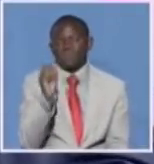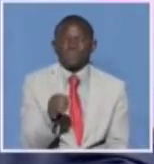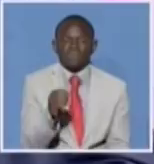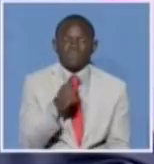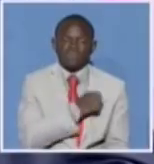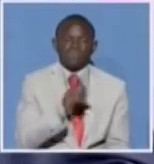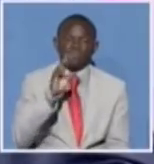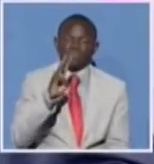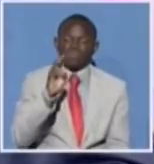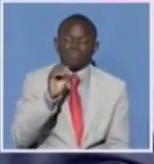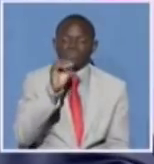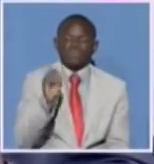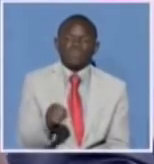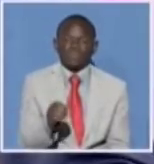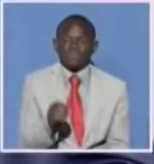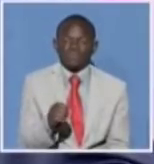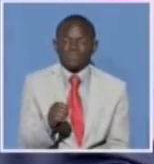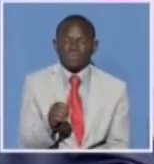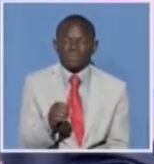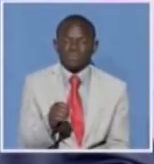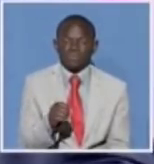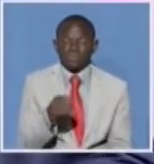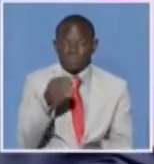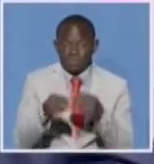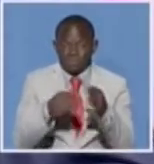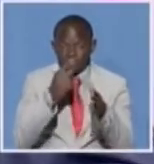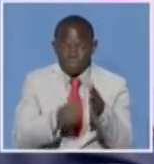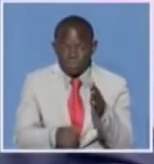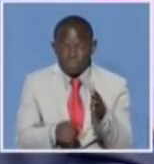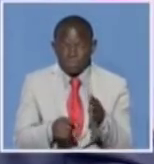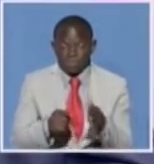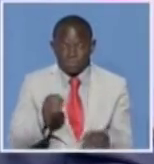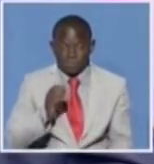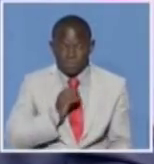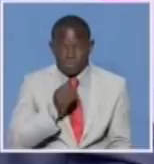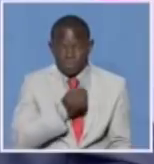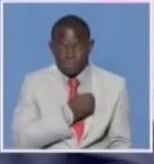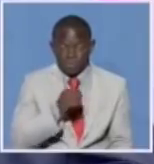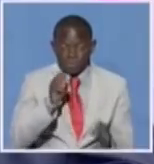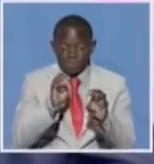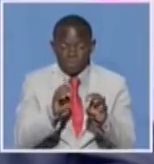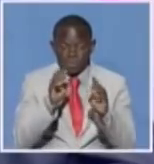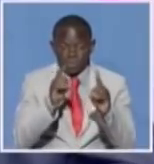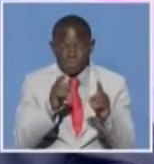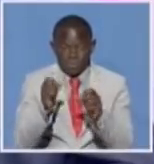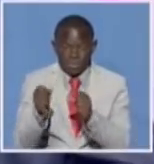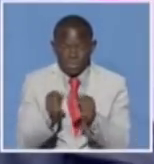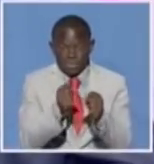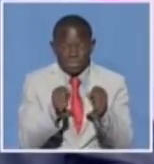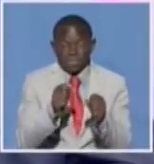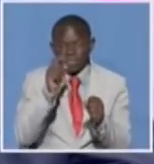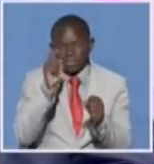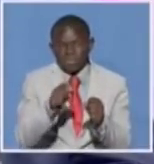Now, what this means is that we still need to expand our education system, both in terms of